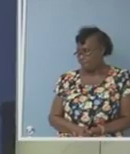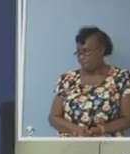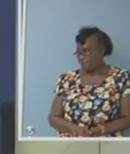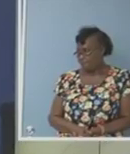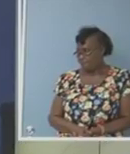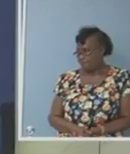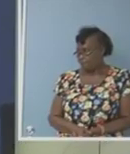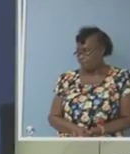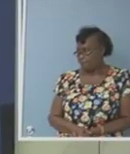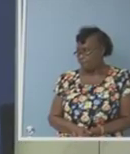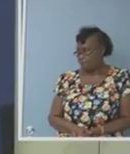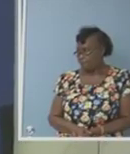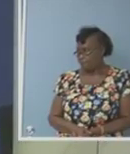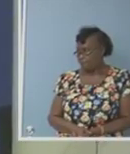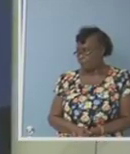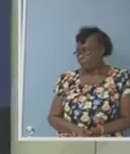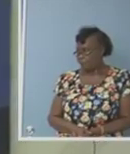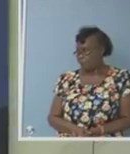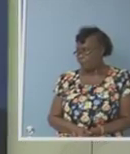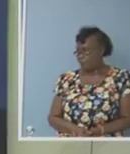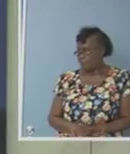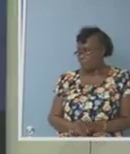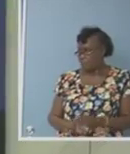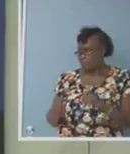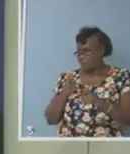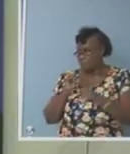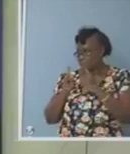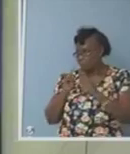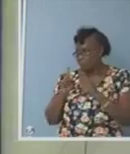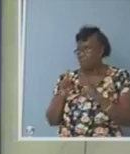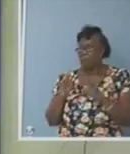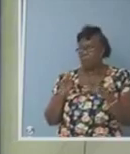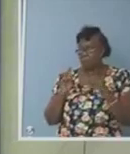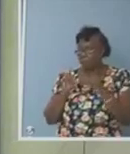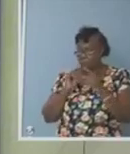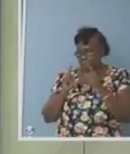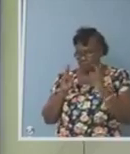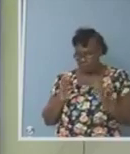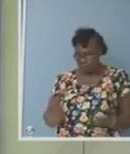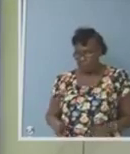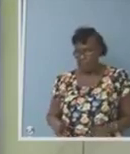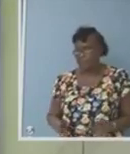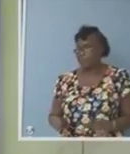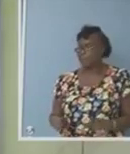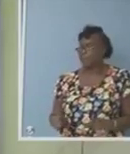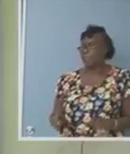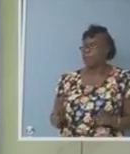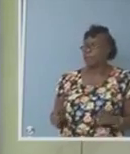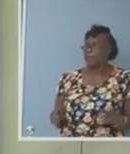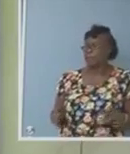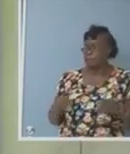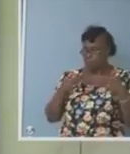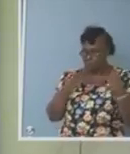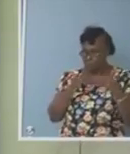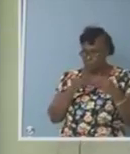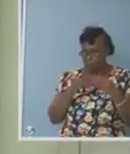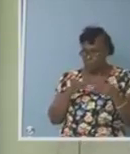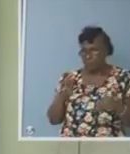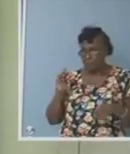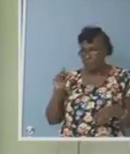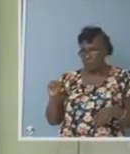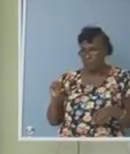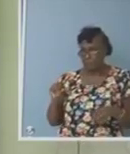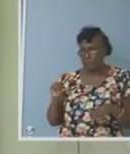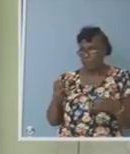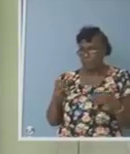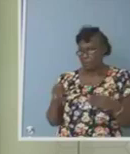Councillor Tracy Davidson-Celestine, I'll be making contact with the owner right after the press conference, because we want to ensure that we all